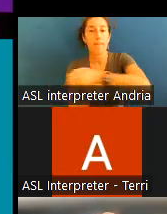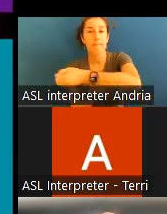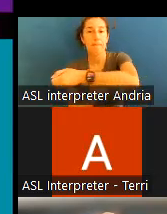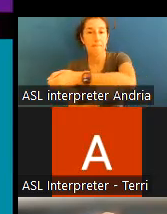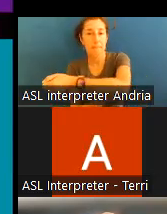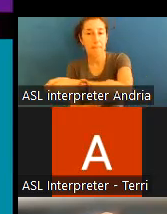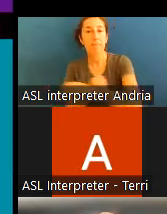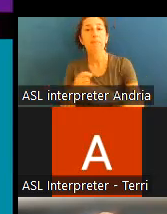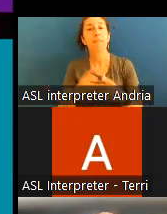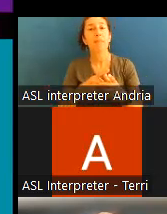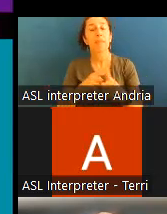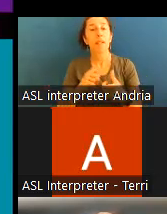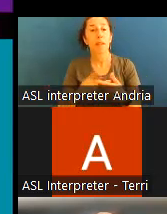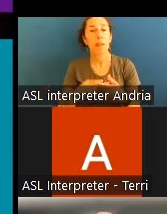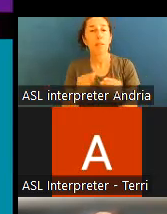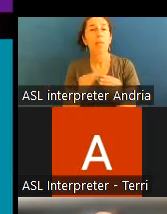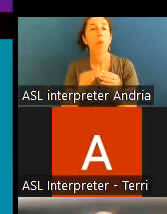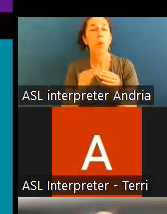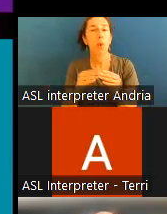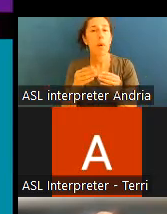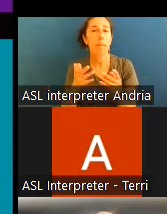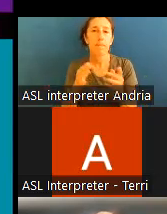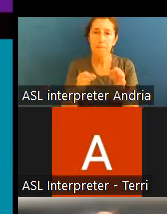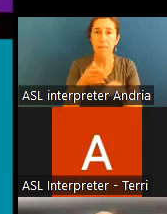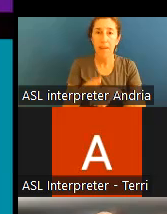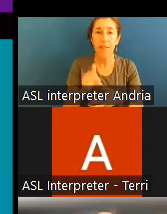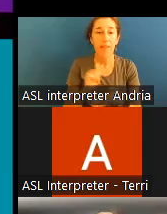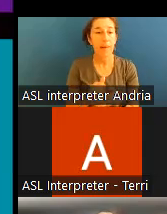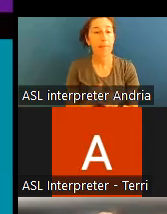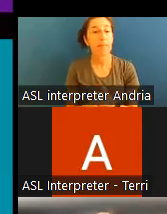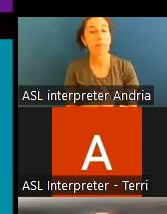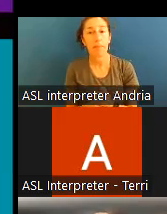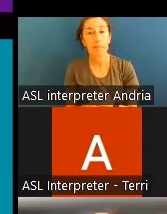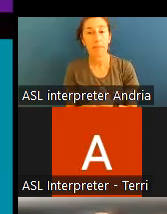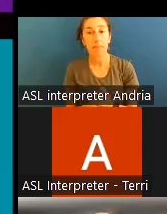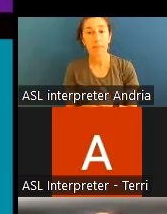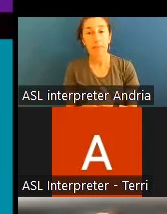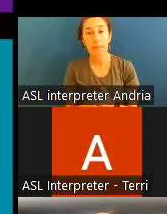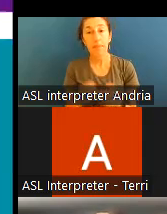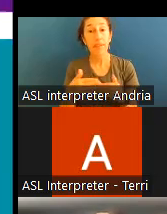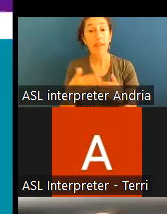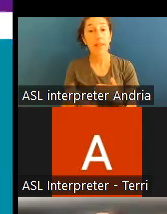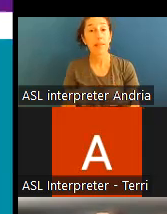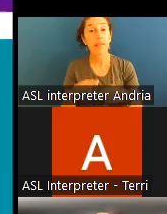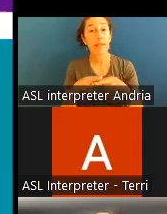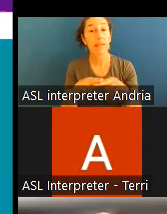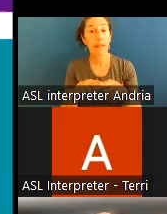the ways in which you can deal with this. So next slide, please.